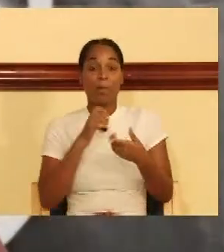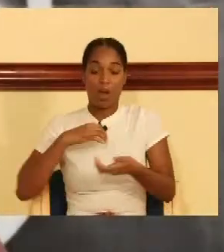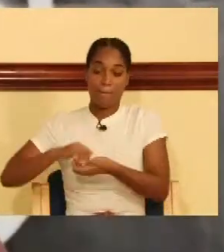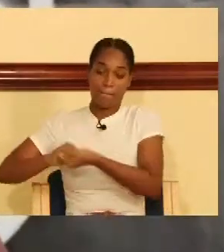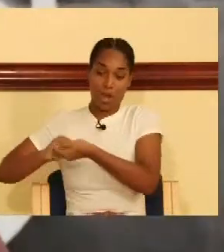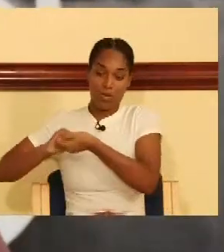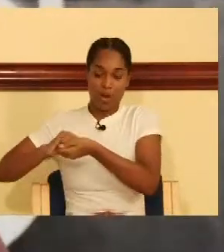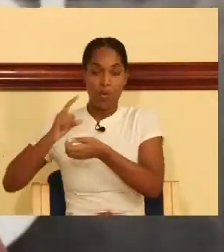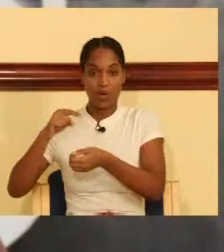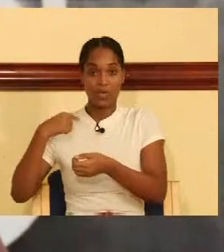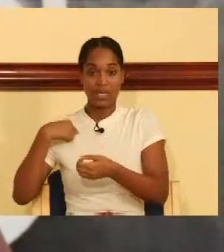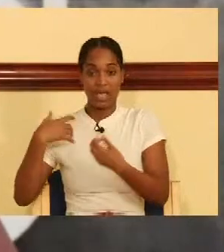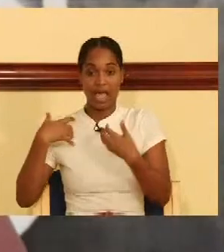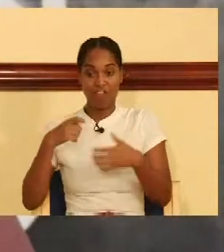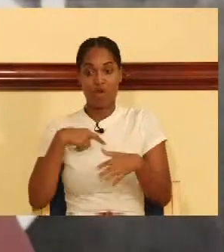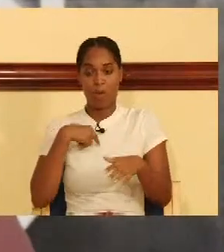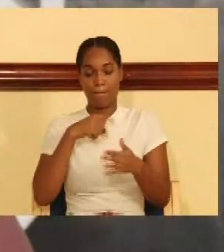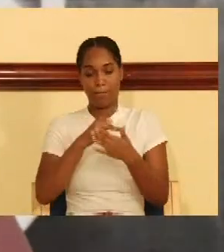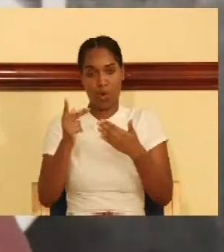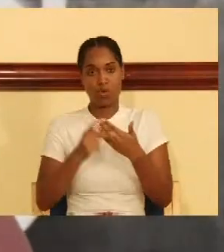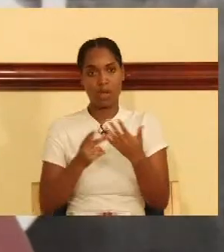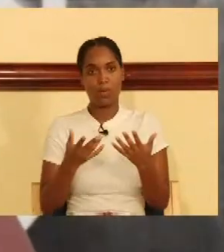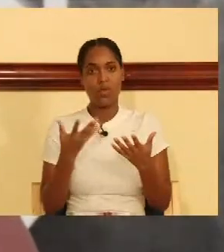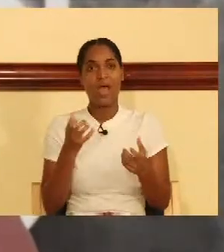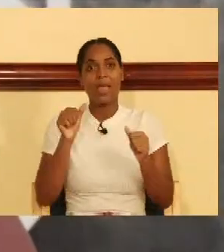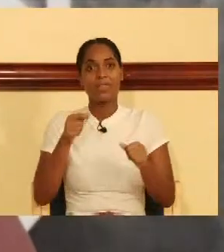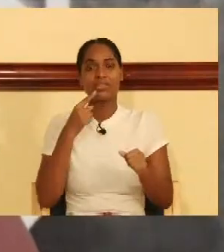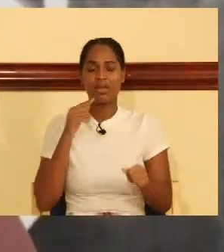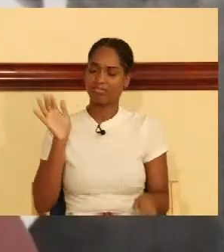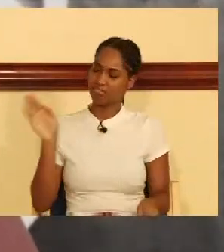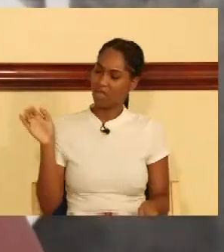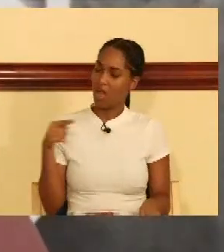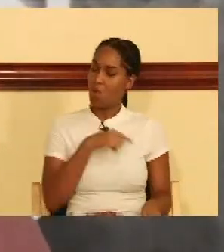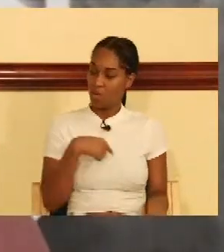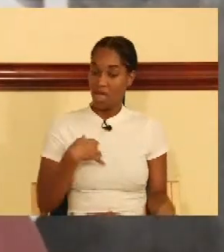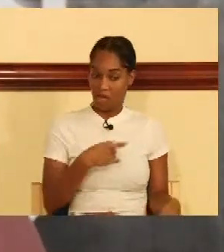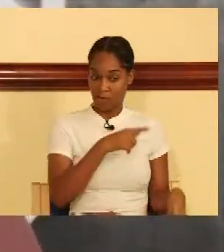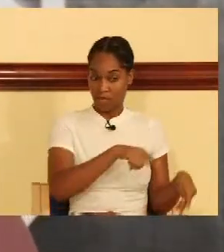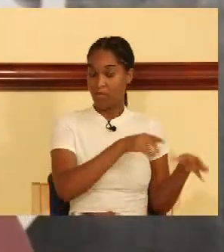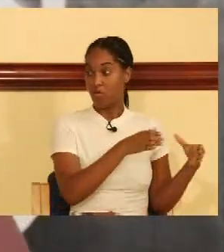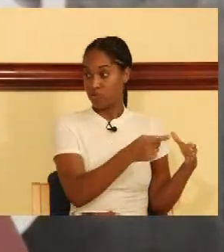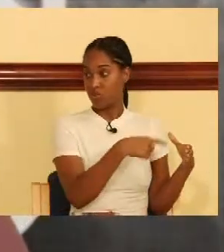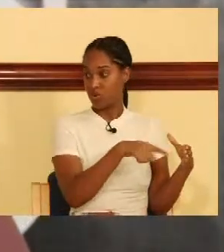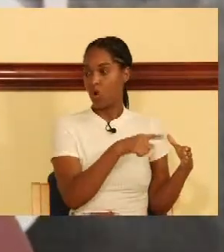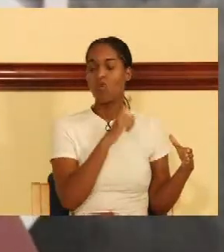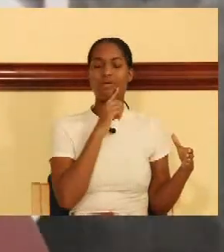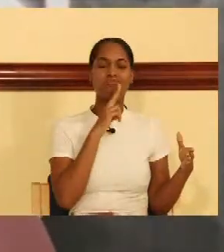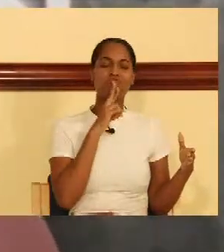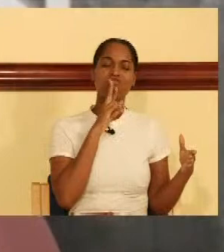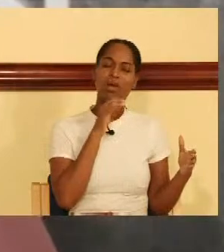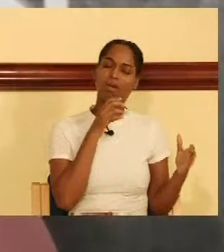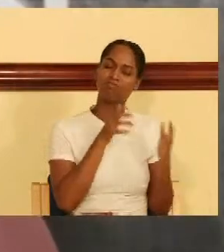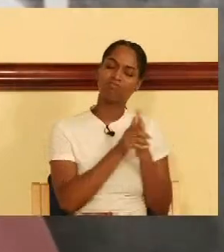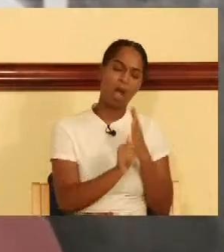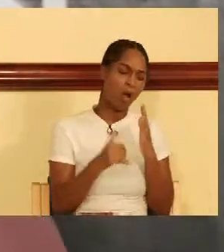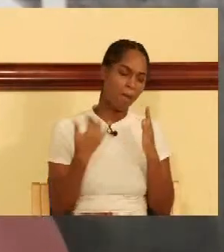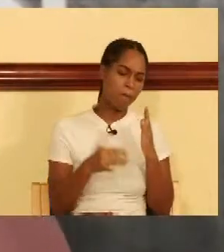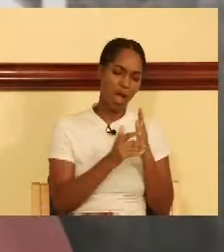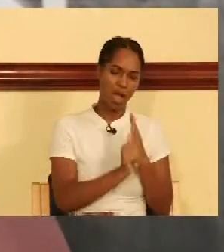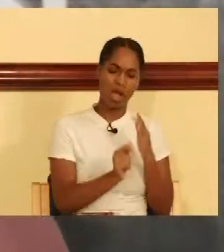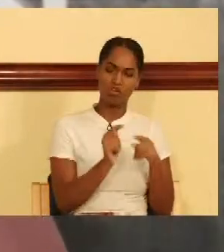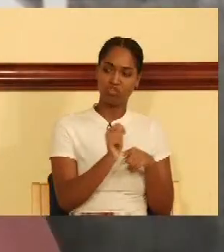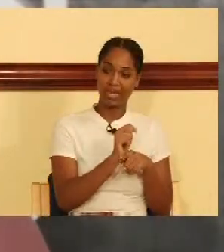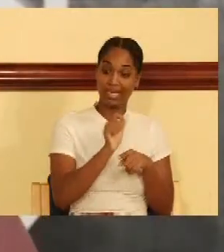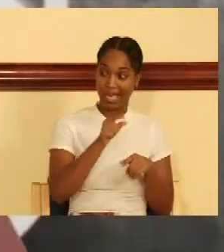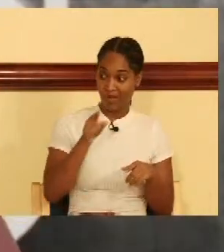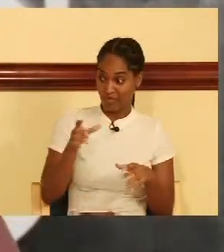have our apprenticeship type programs, we want to be able to say, hey, we have these persons who are highly skilled and trainable.